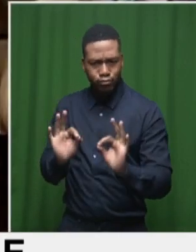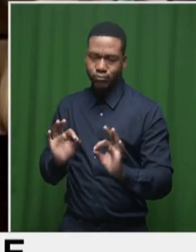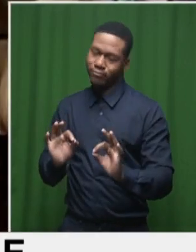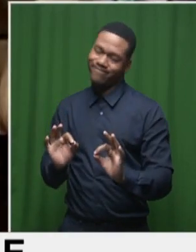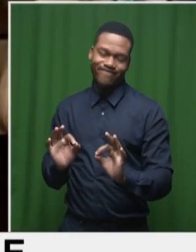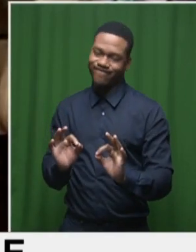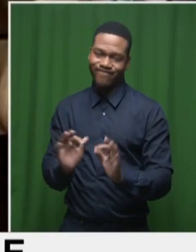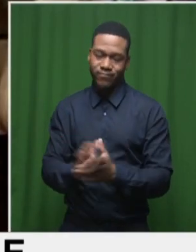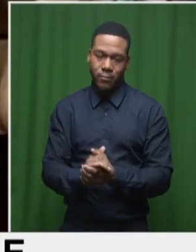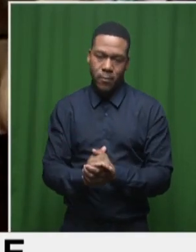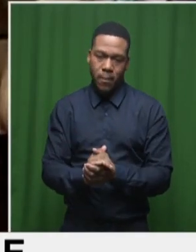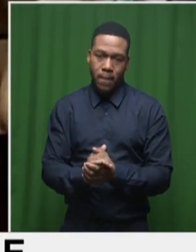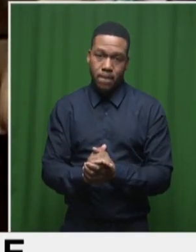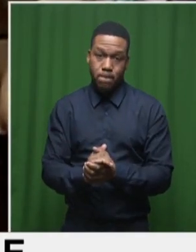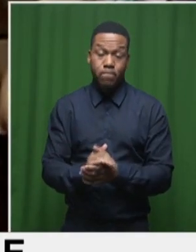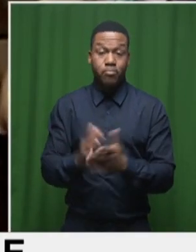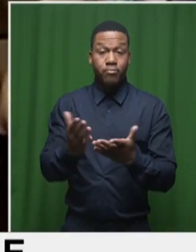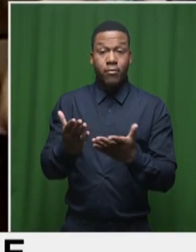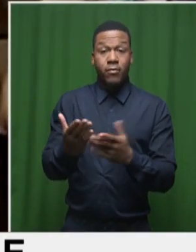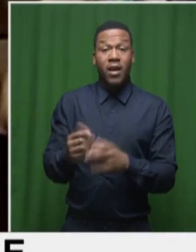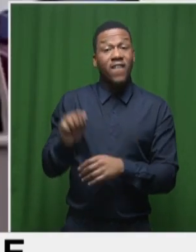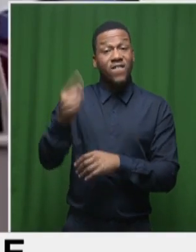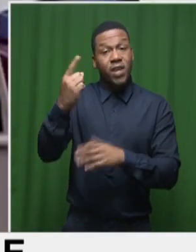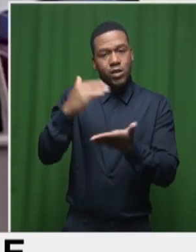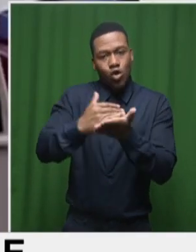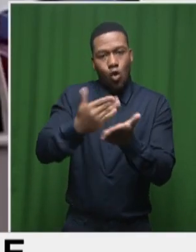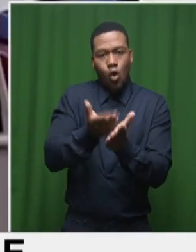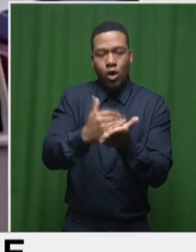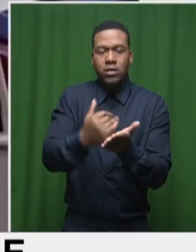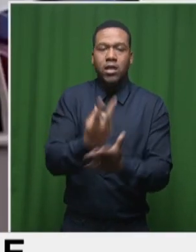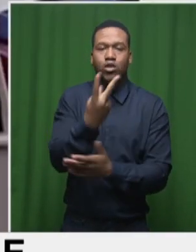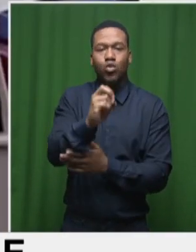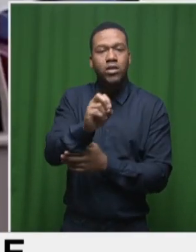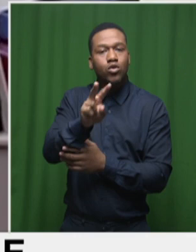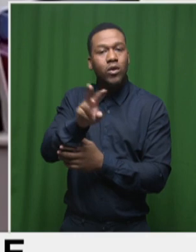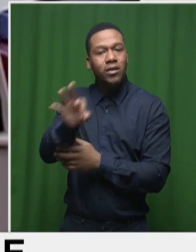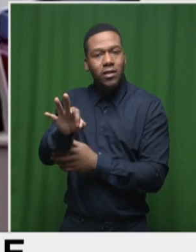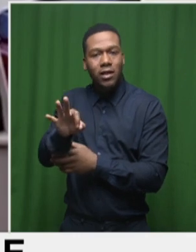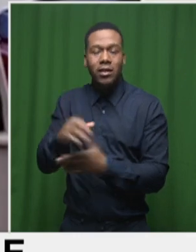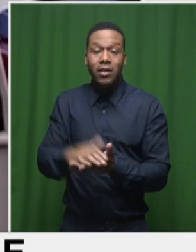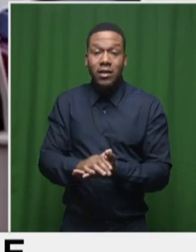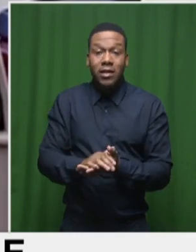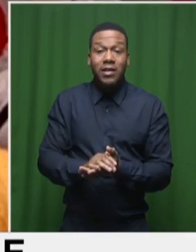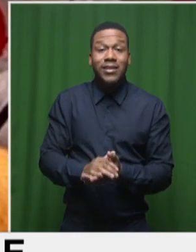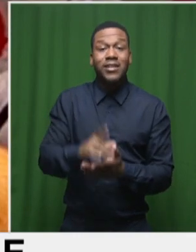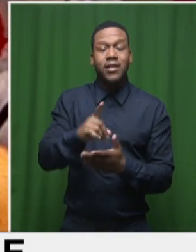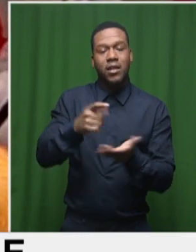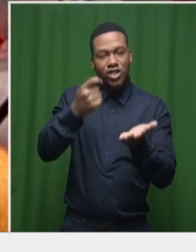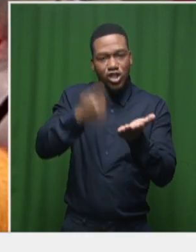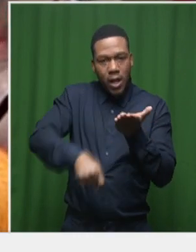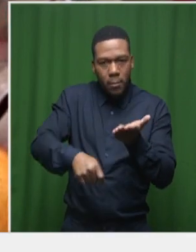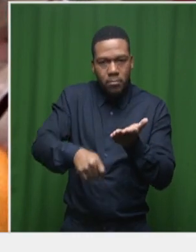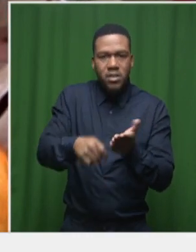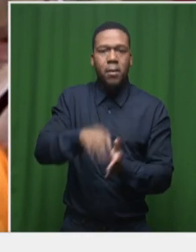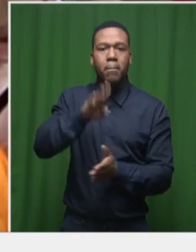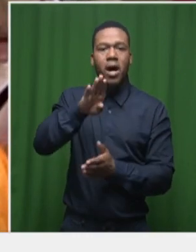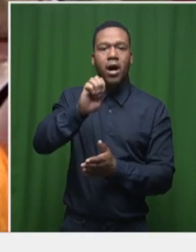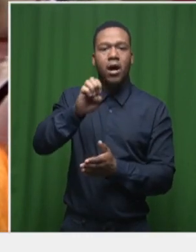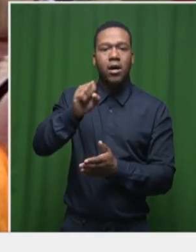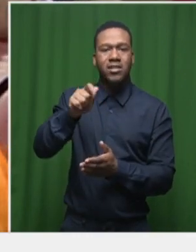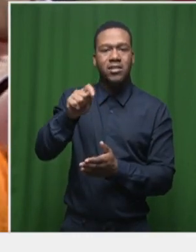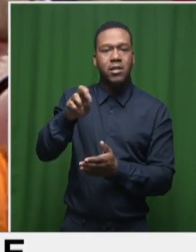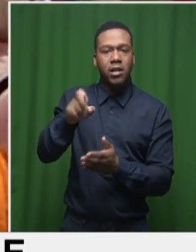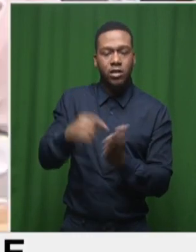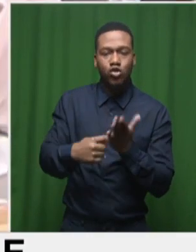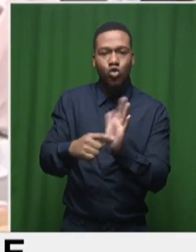their published debt index report for the first quarter of 2023, Debtbusters reported that it had observed a 40% increase in debt